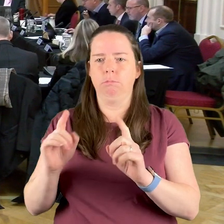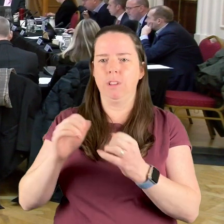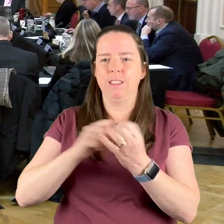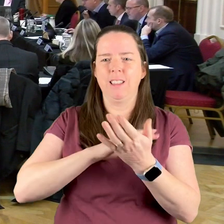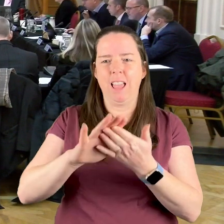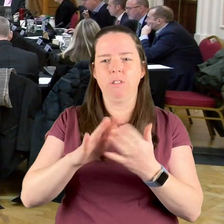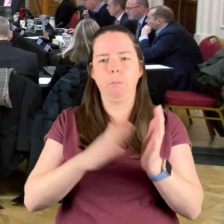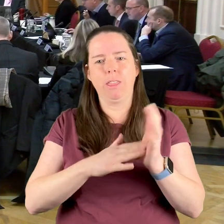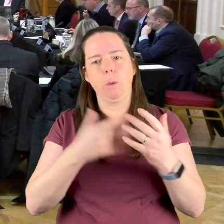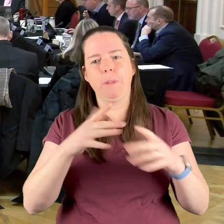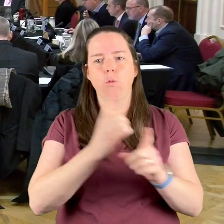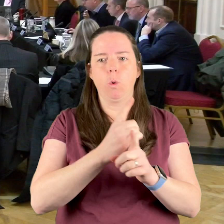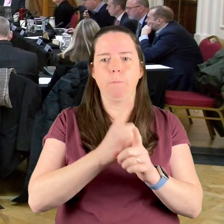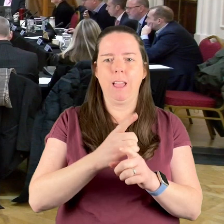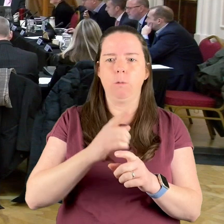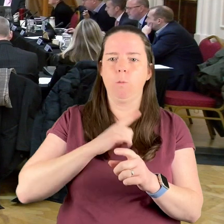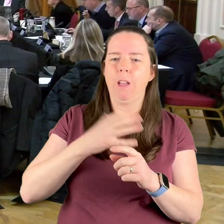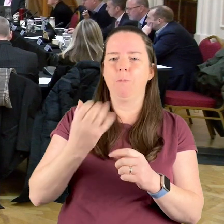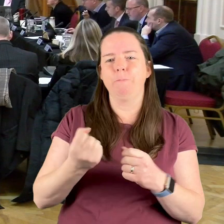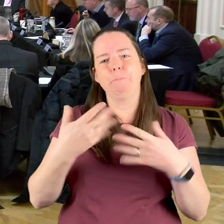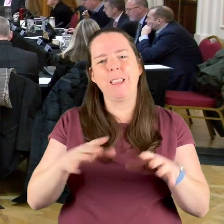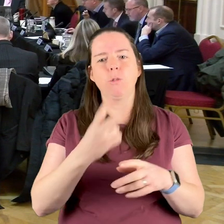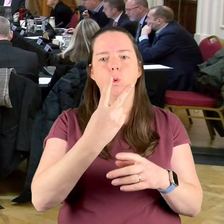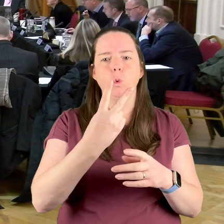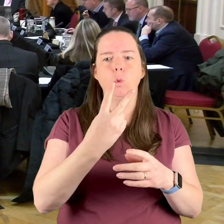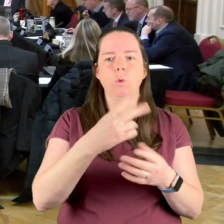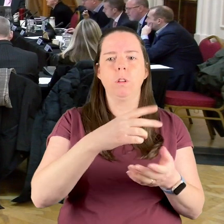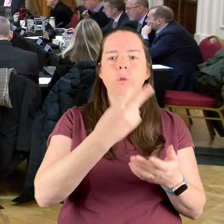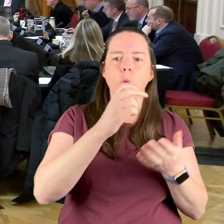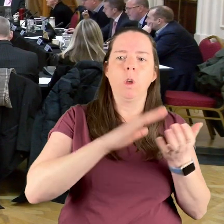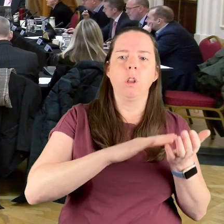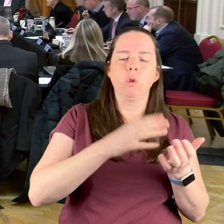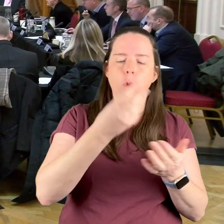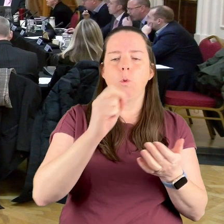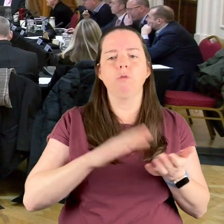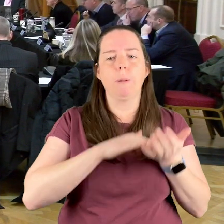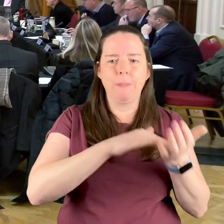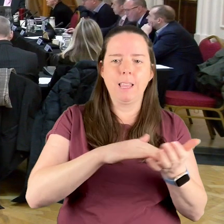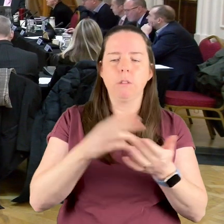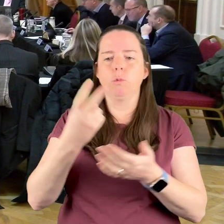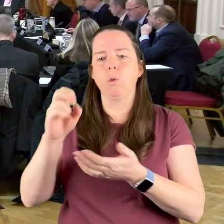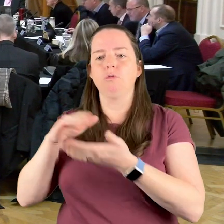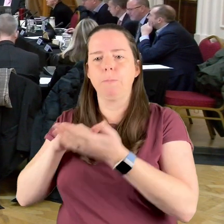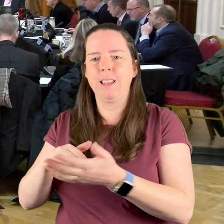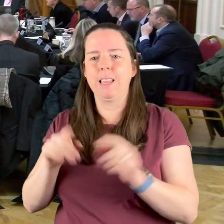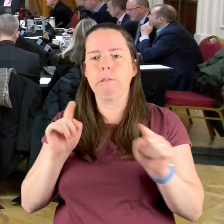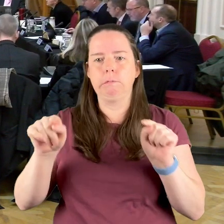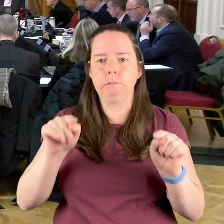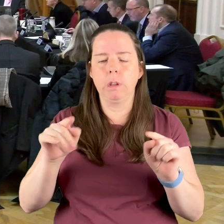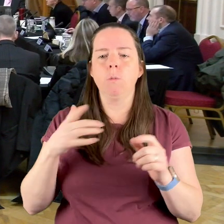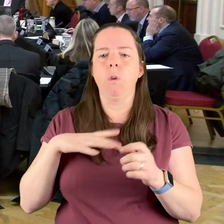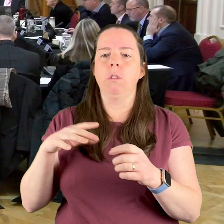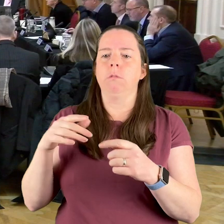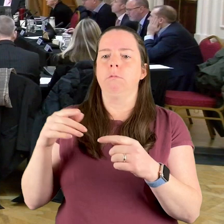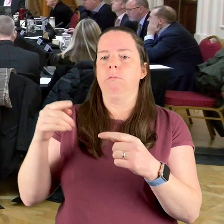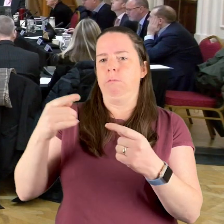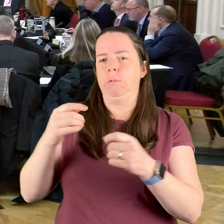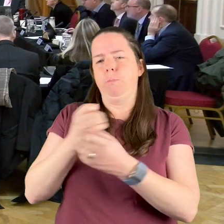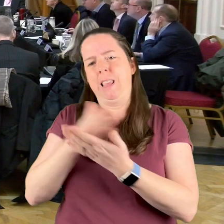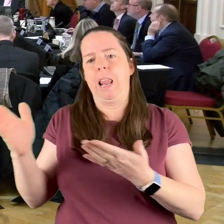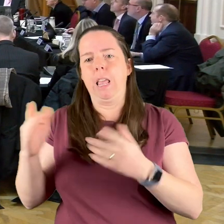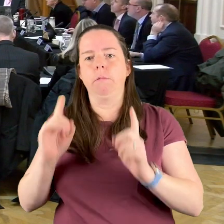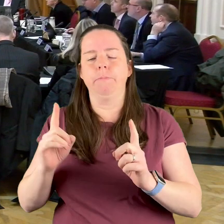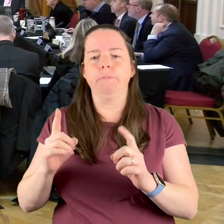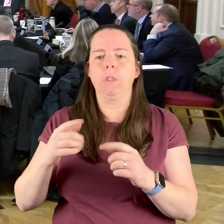those services that Sarah and Matthew have just been talking about, because we had two pots of 200 million, so I just wanted to be clear. But that allows me also to make the point that,